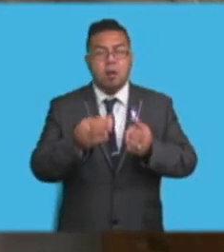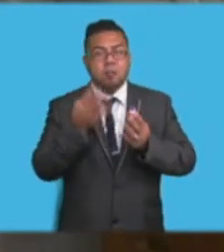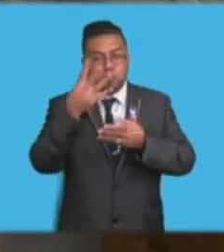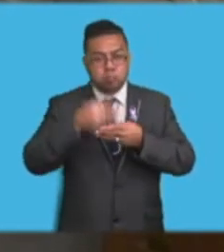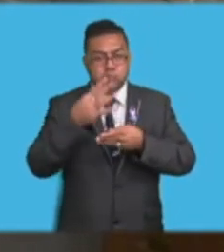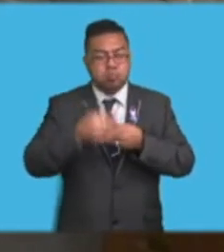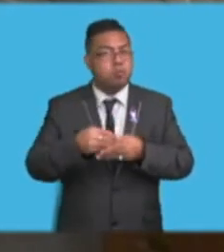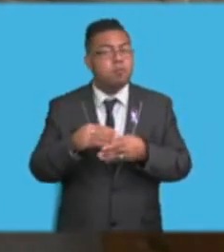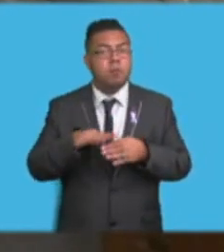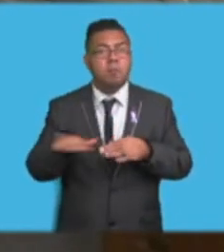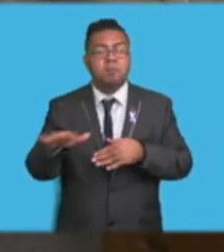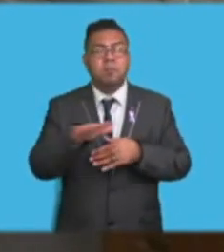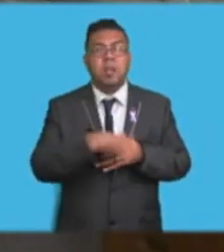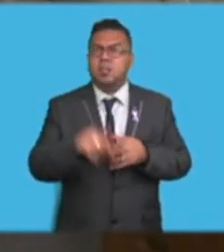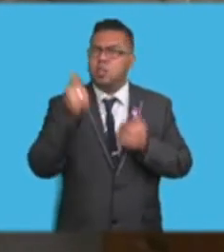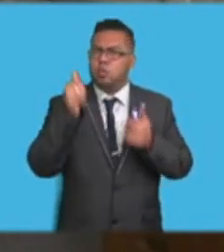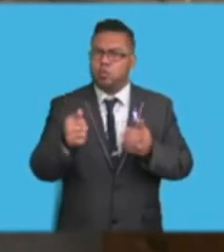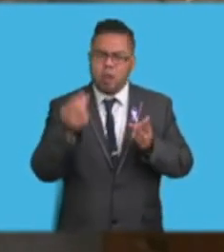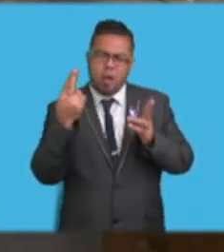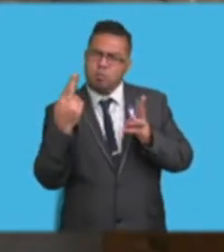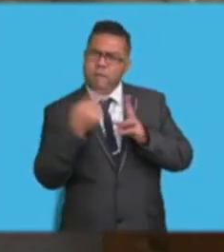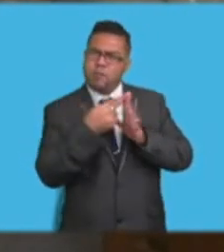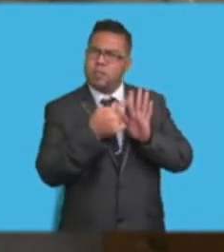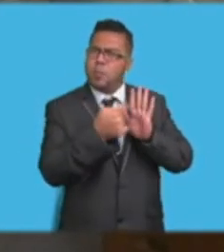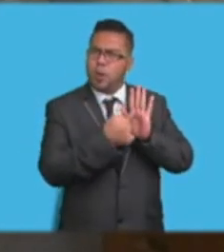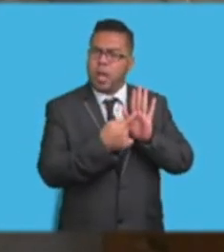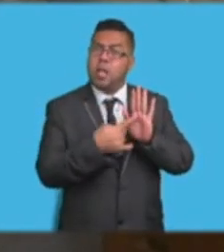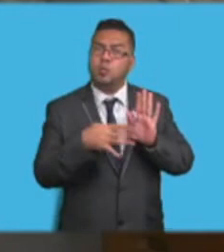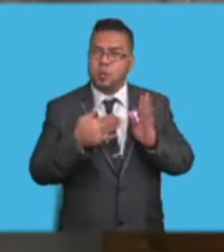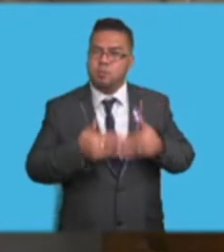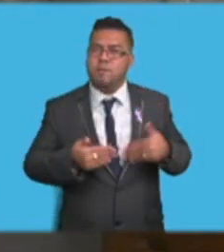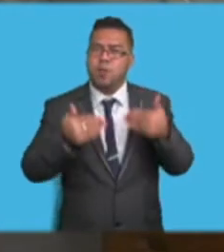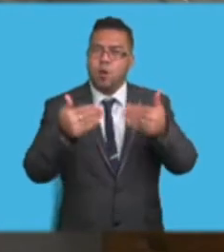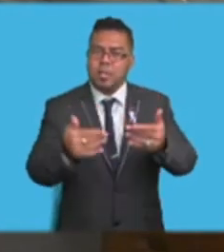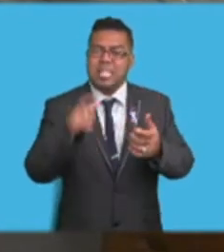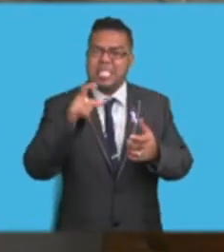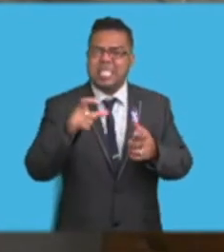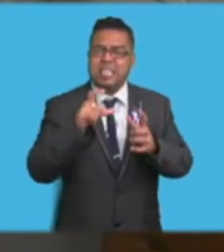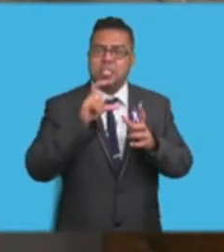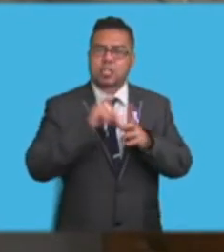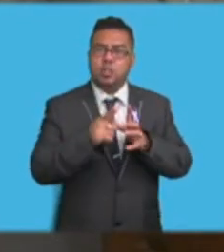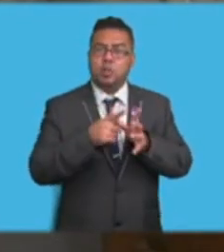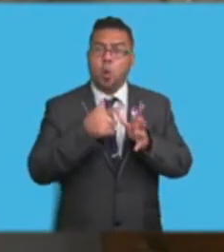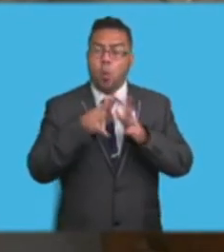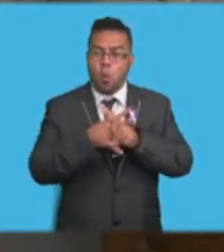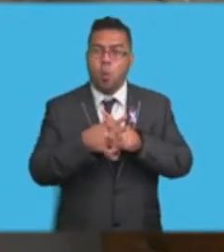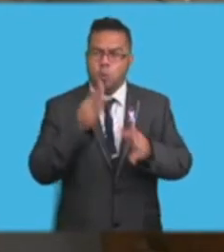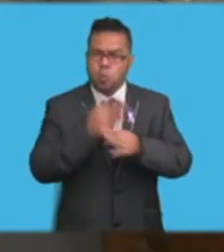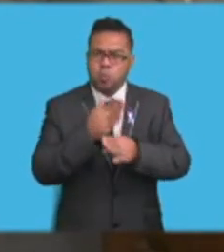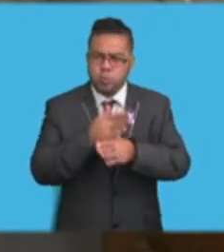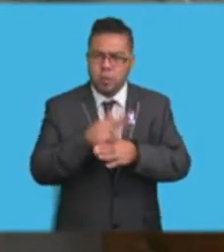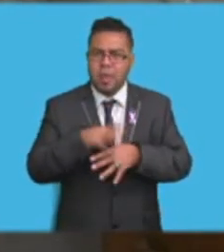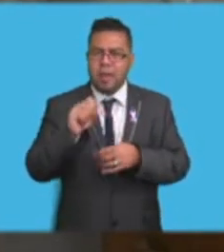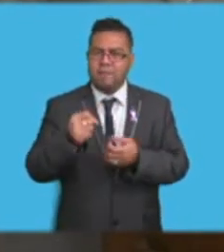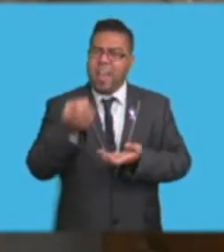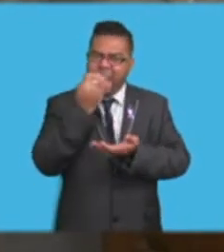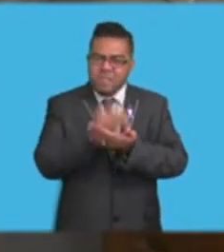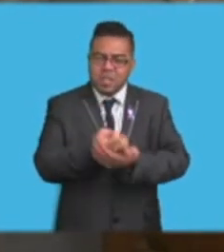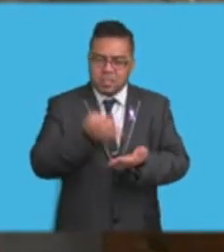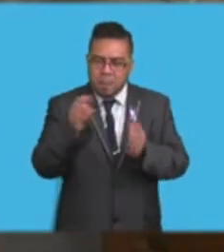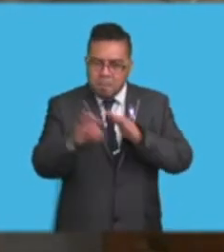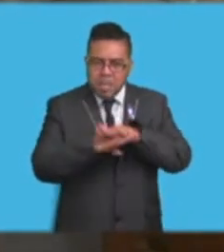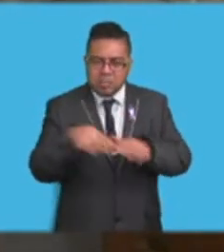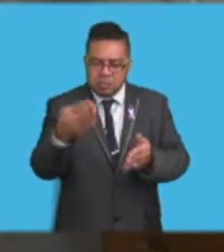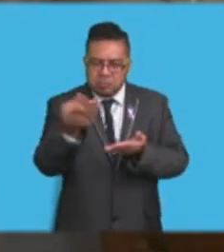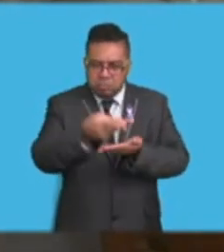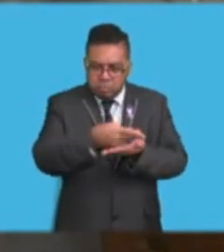service, and this is a good reference point as we move forward. CEDAW work has allowed us to have this evidence-based data, which will be